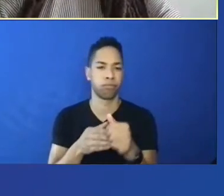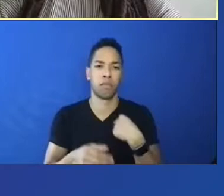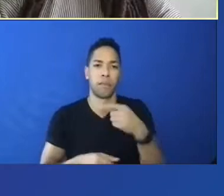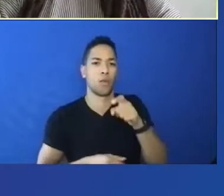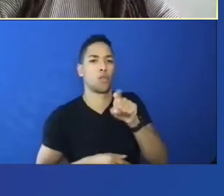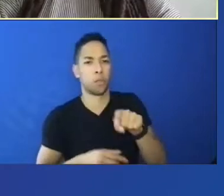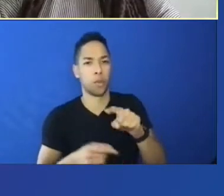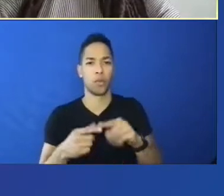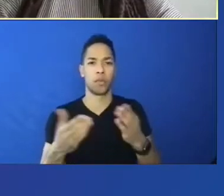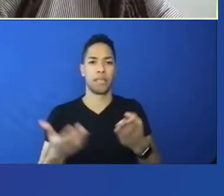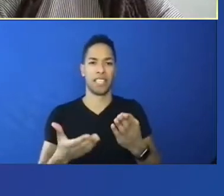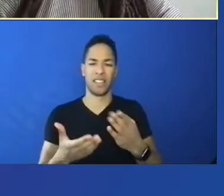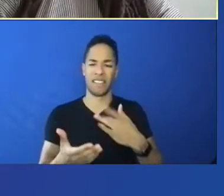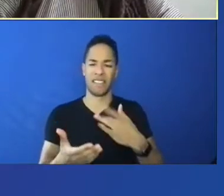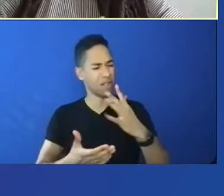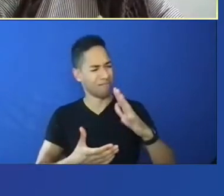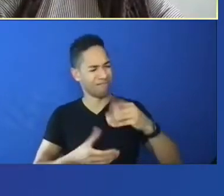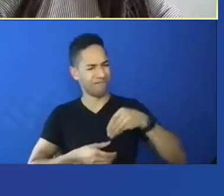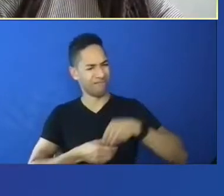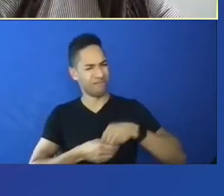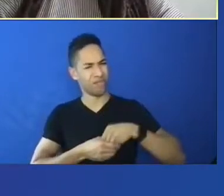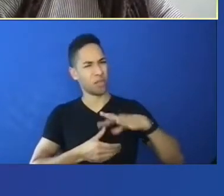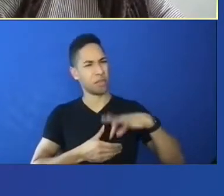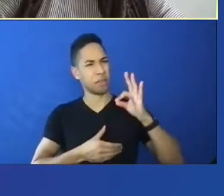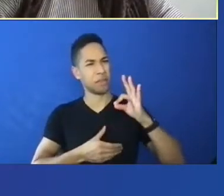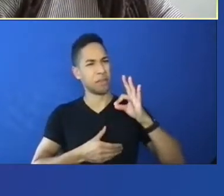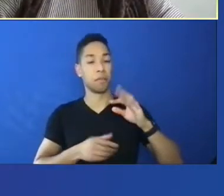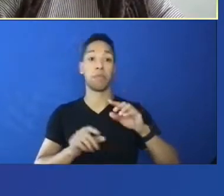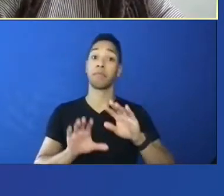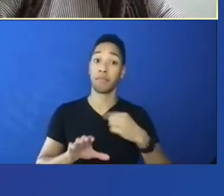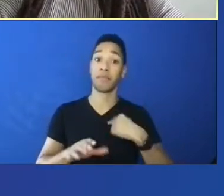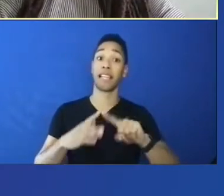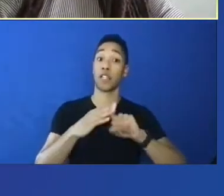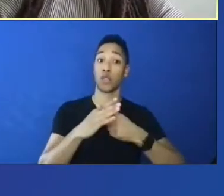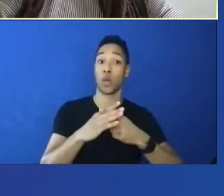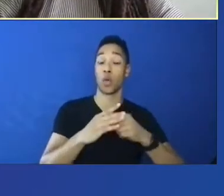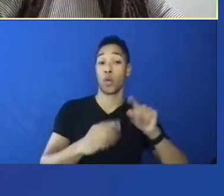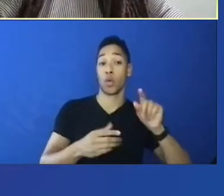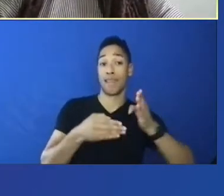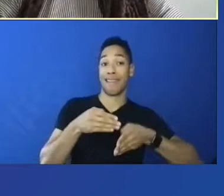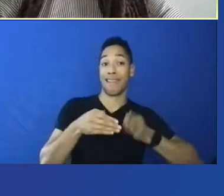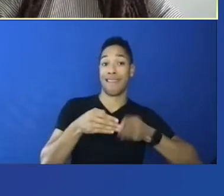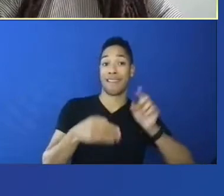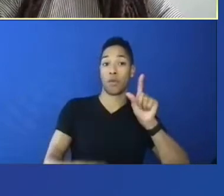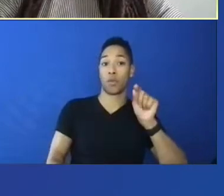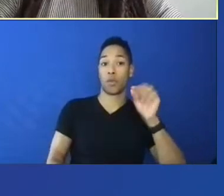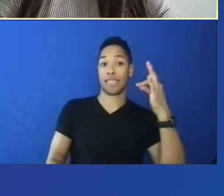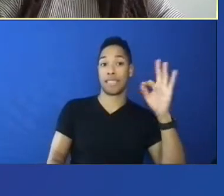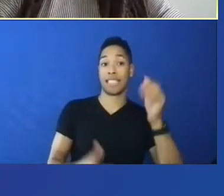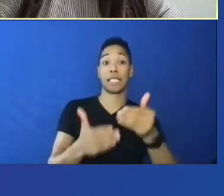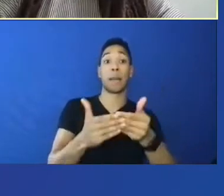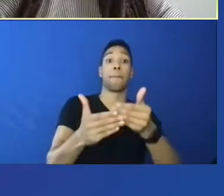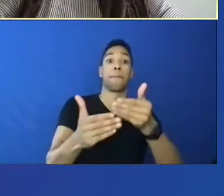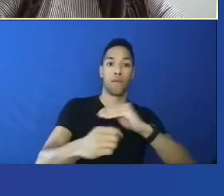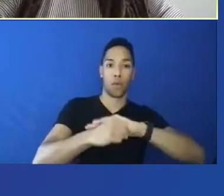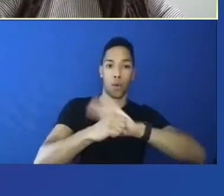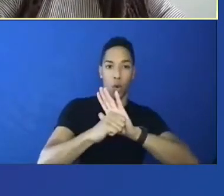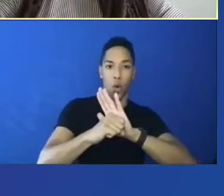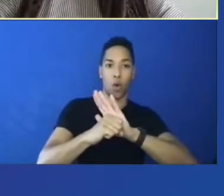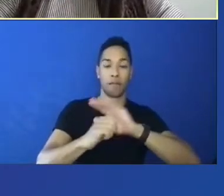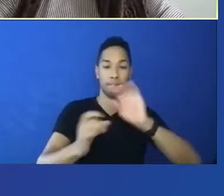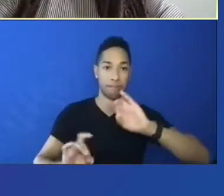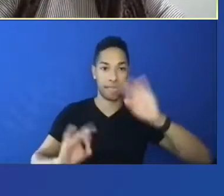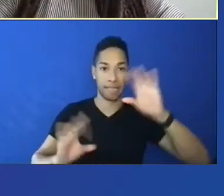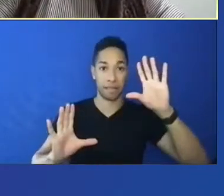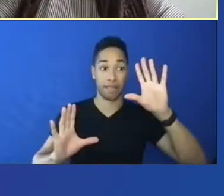little spiritual in a sense. But I started at the end of 2019, right before the start of the pandemic, which of course